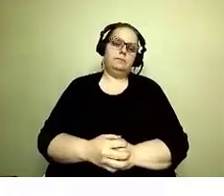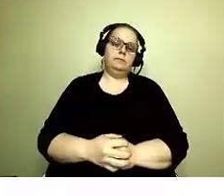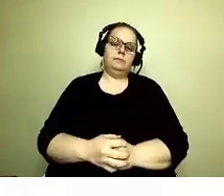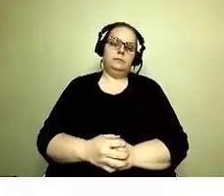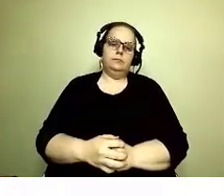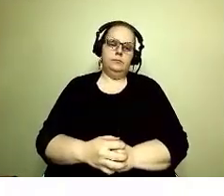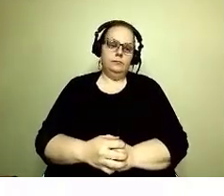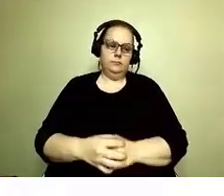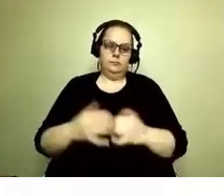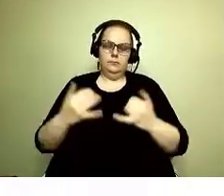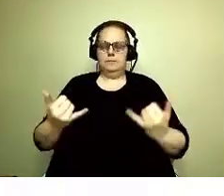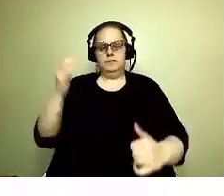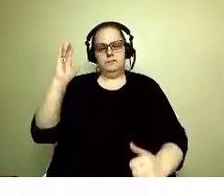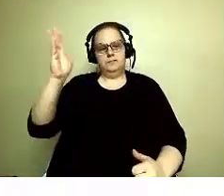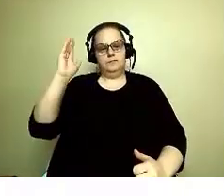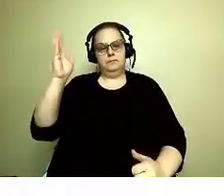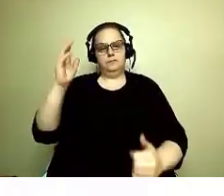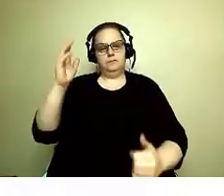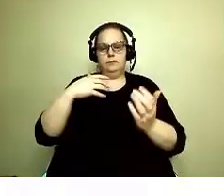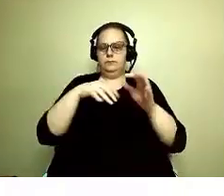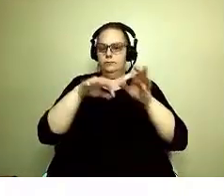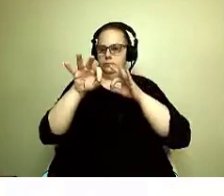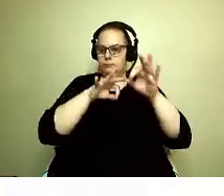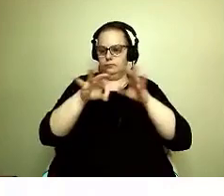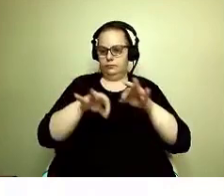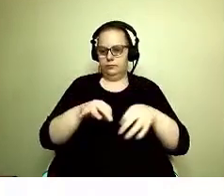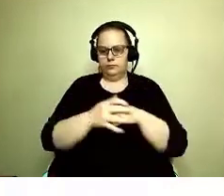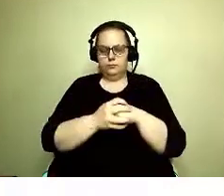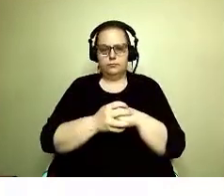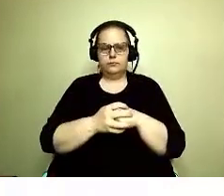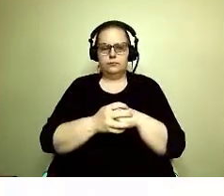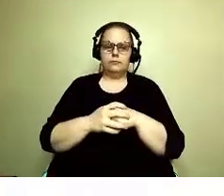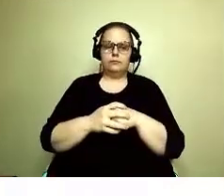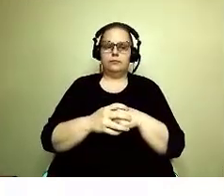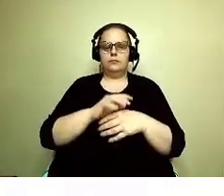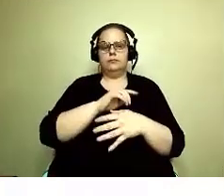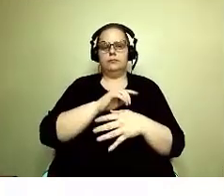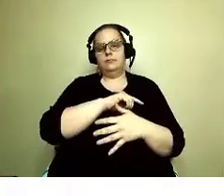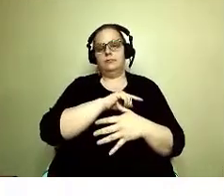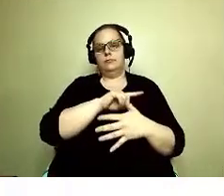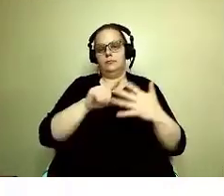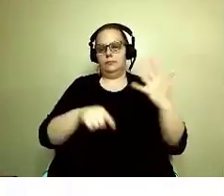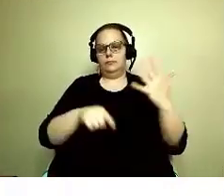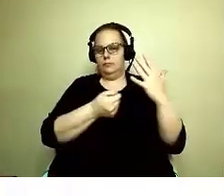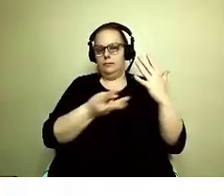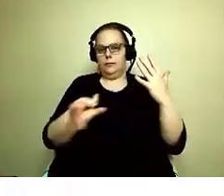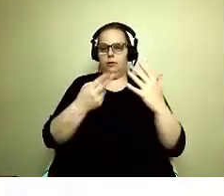Today's presentation covers the following high leverage practices in special education.